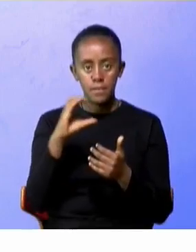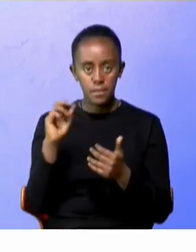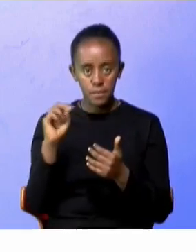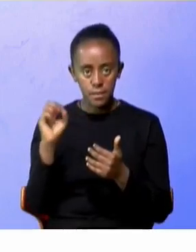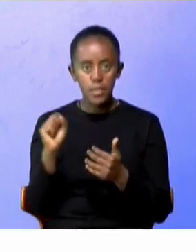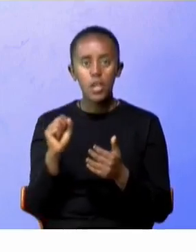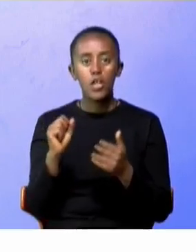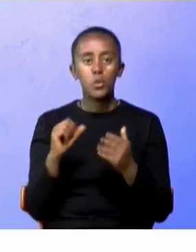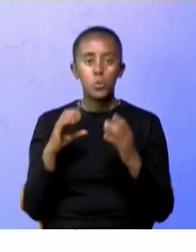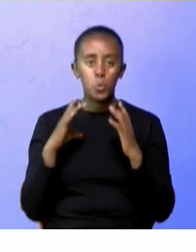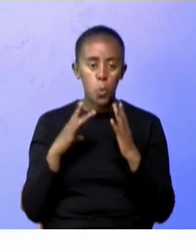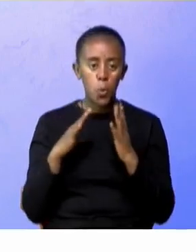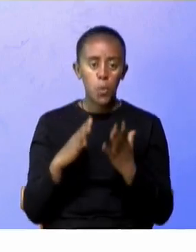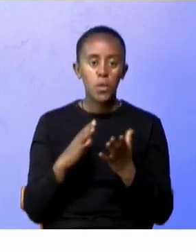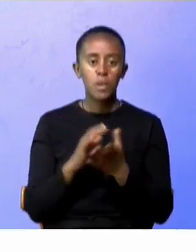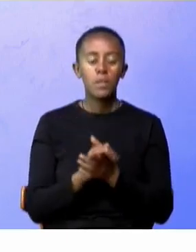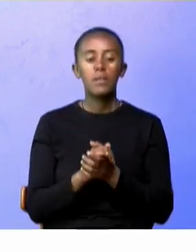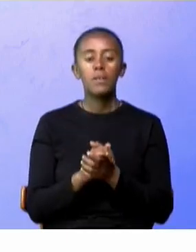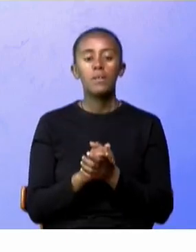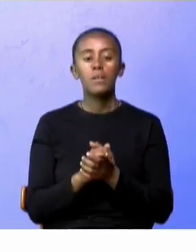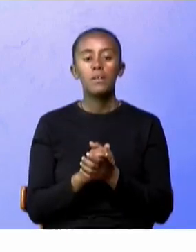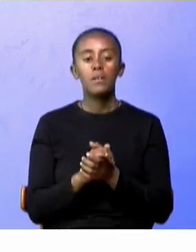enjoy,